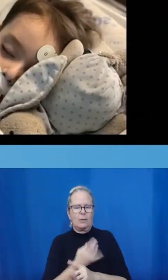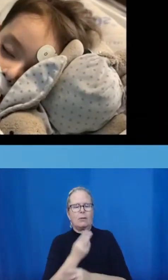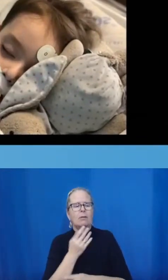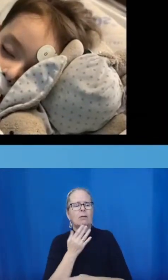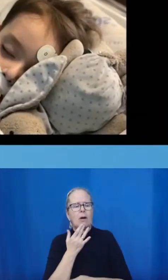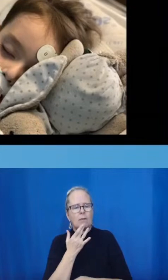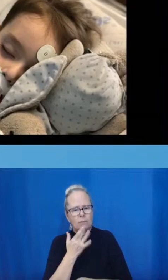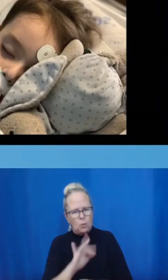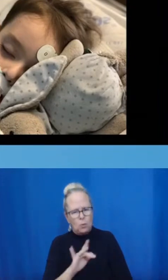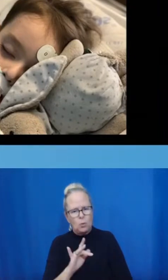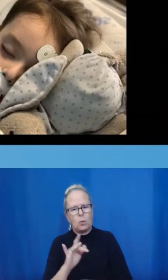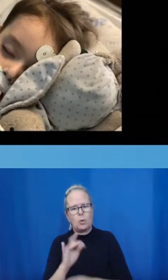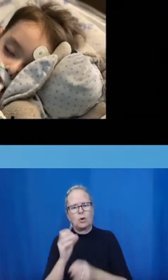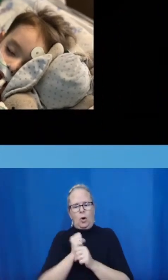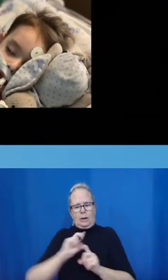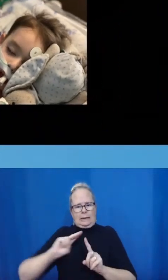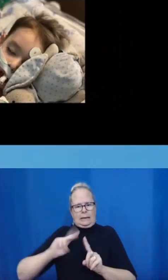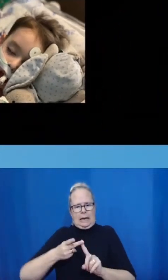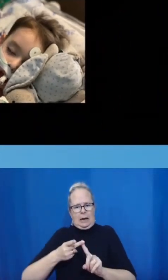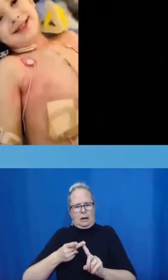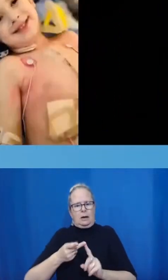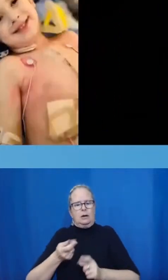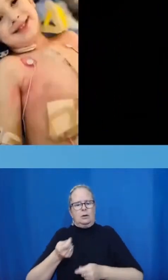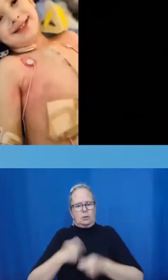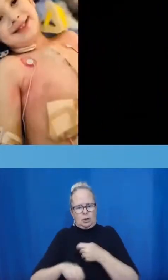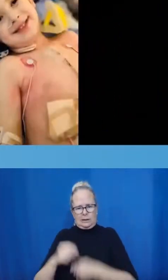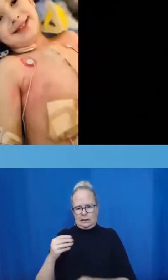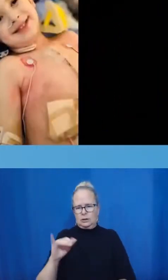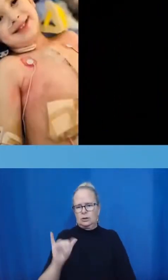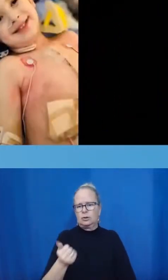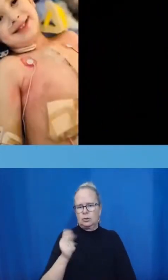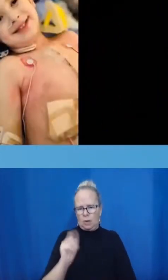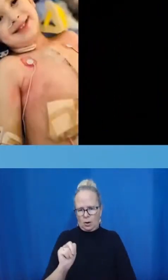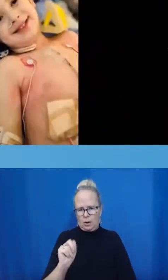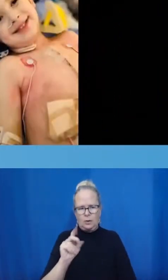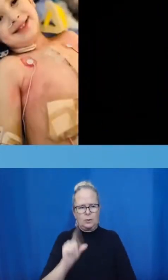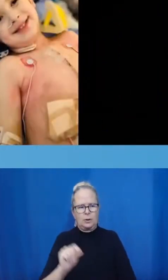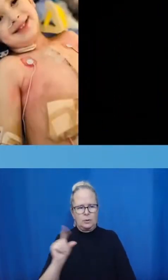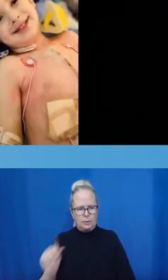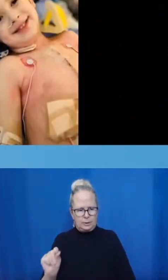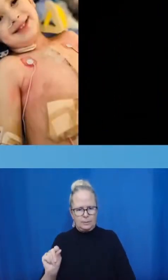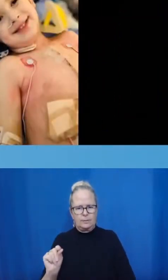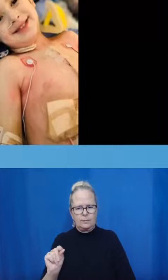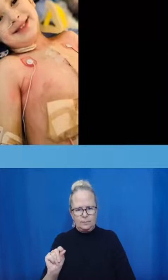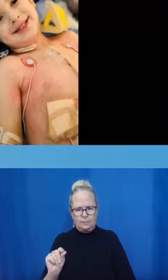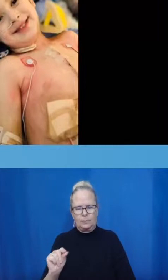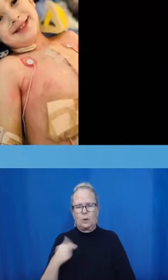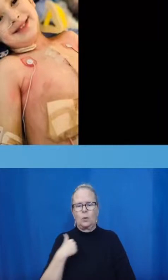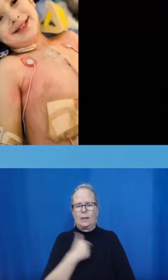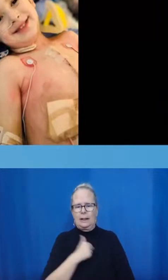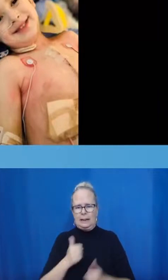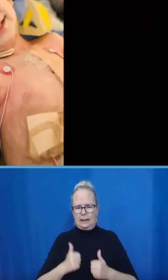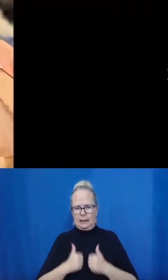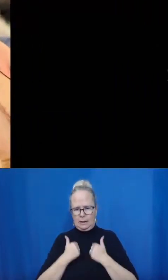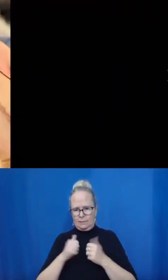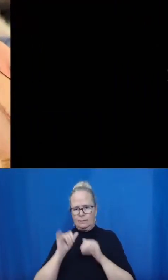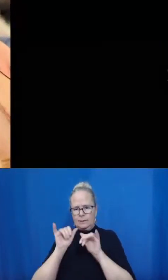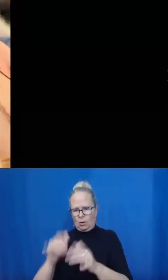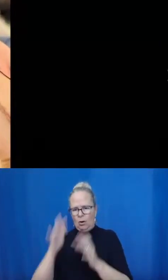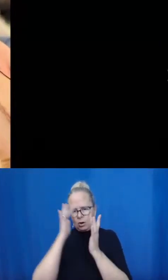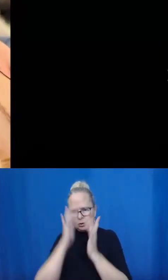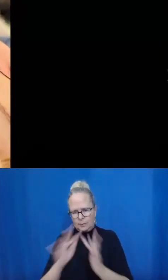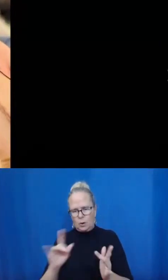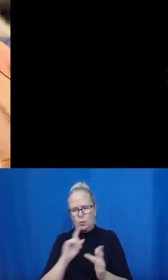full of them. Once you receive your diagnosis, you get education in the hospital of how to manage your condition and specifically how to keep